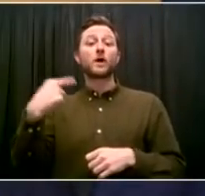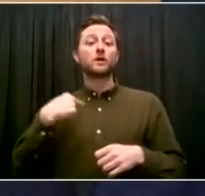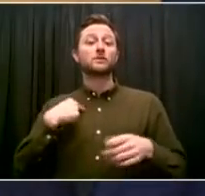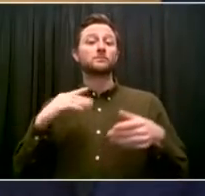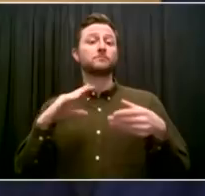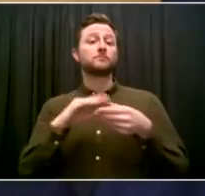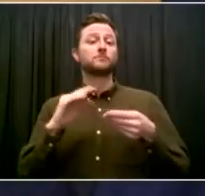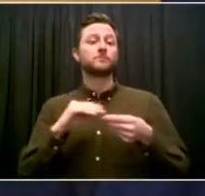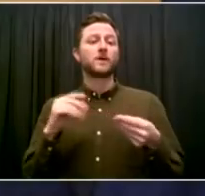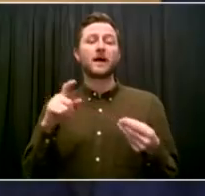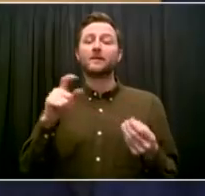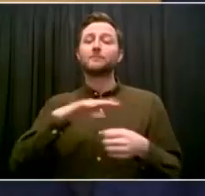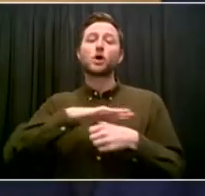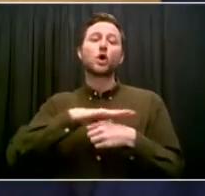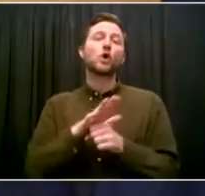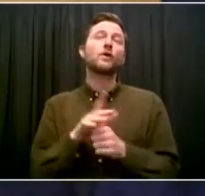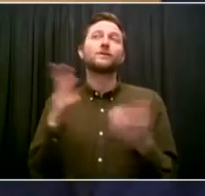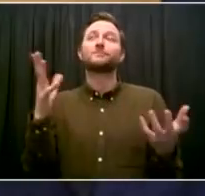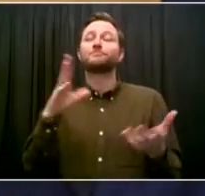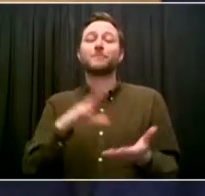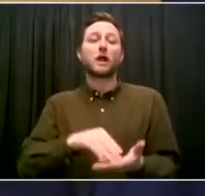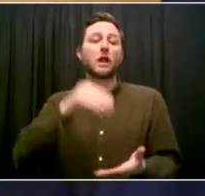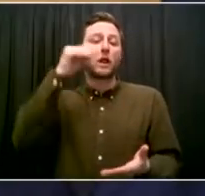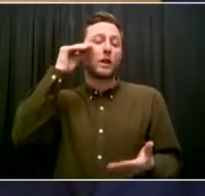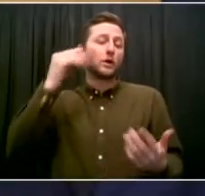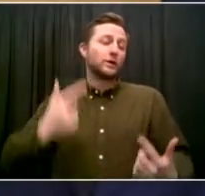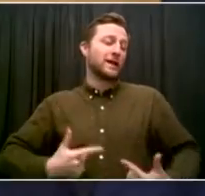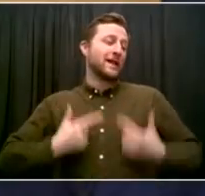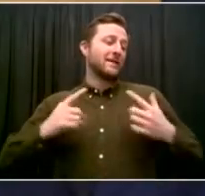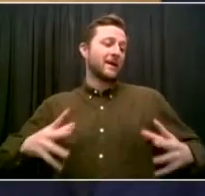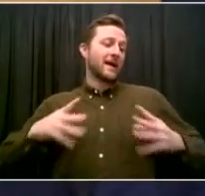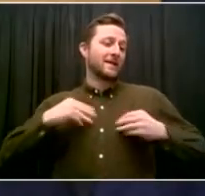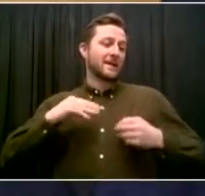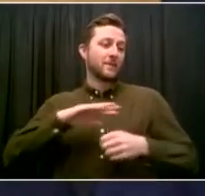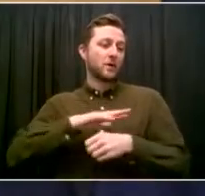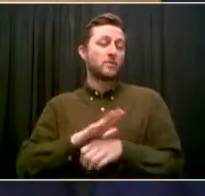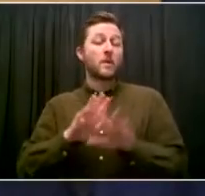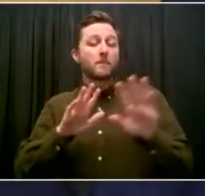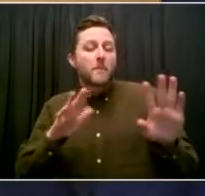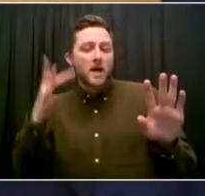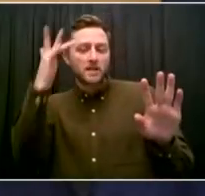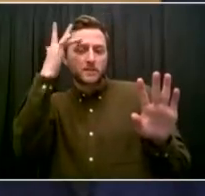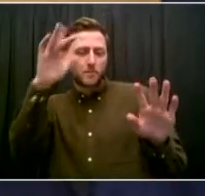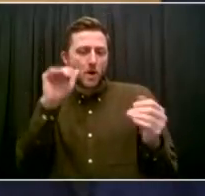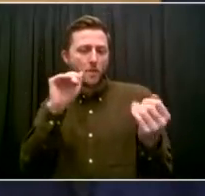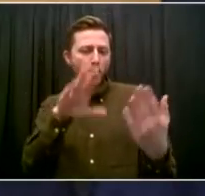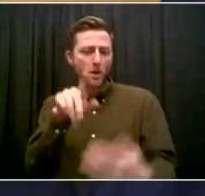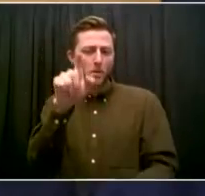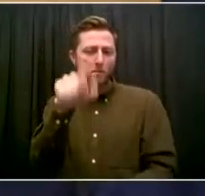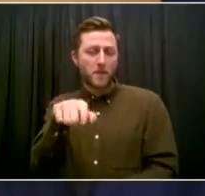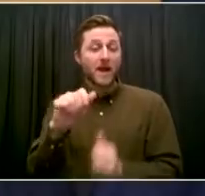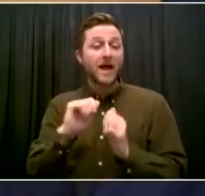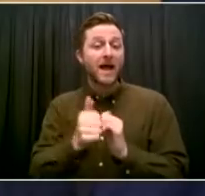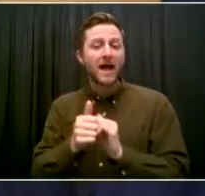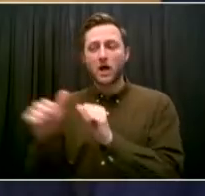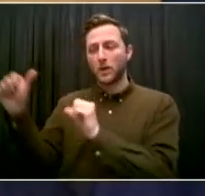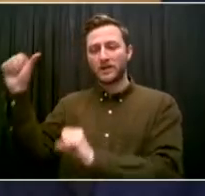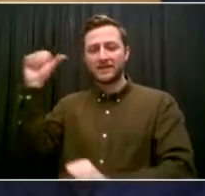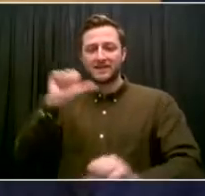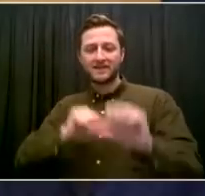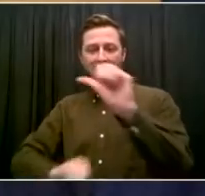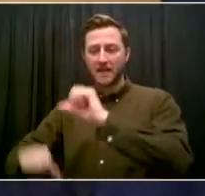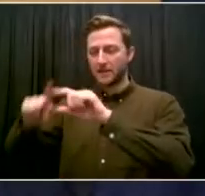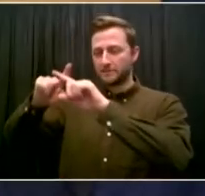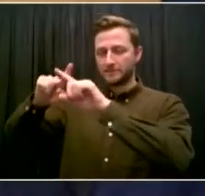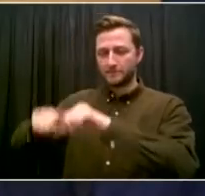smarter and outsmart this virus by using modern day science and what we can do to empower New